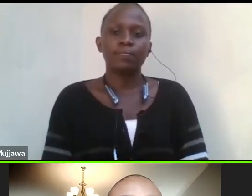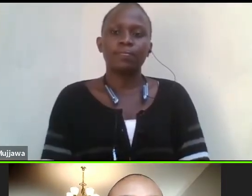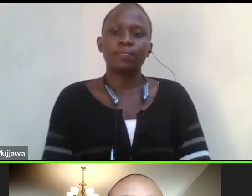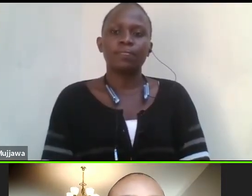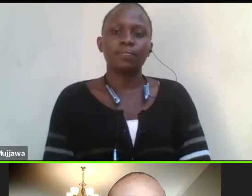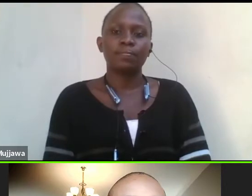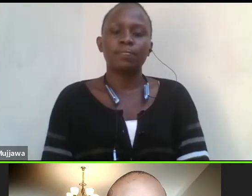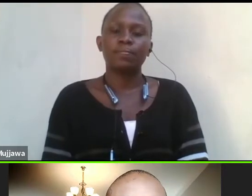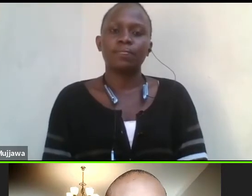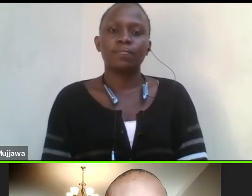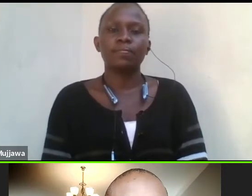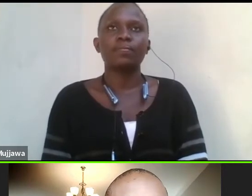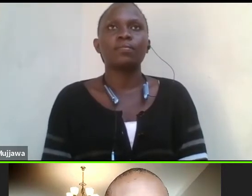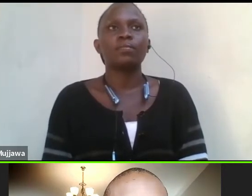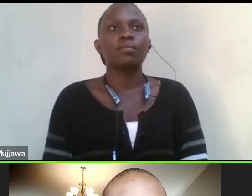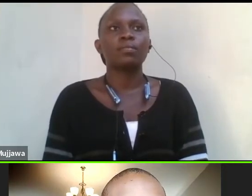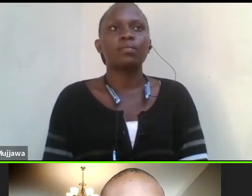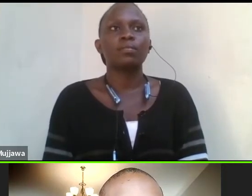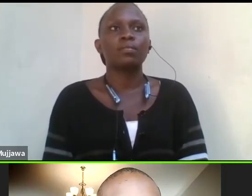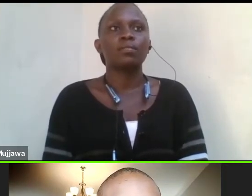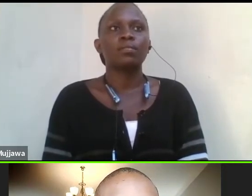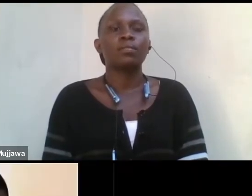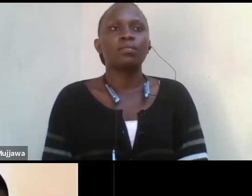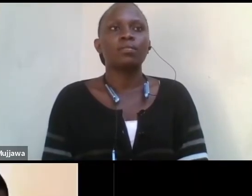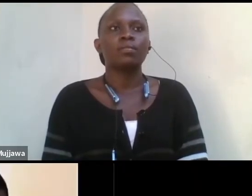had lost you for just a moment. Please go ahead.